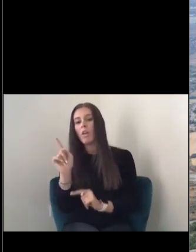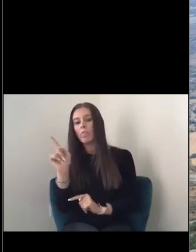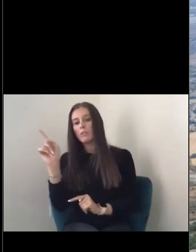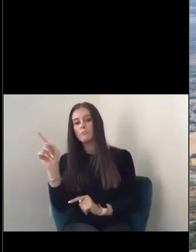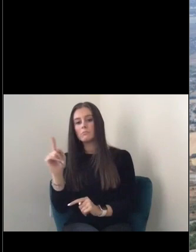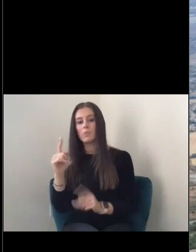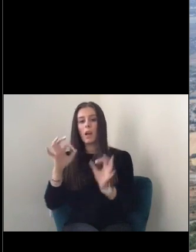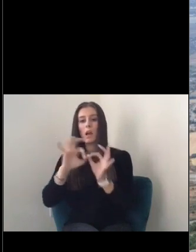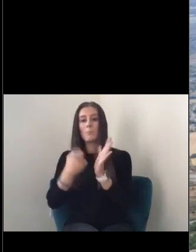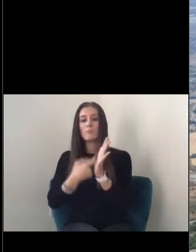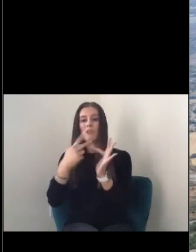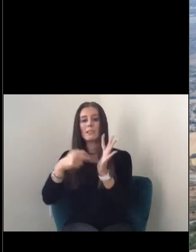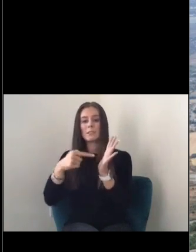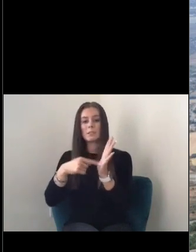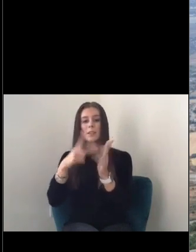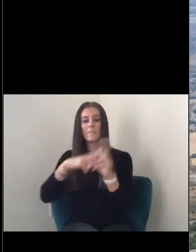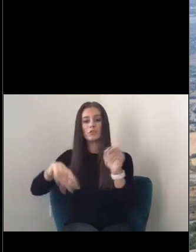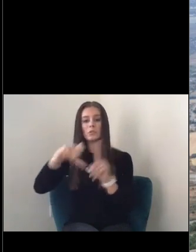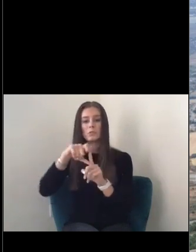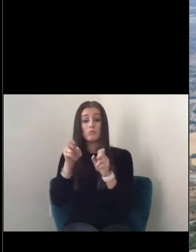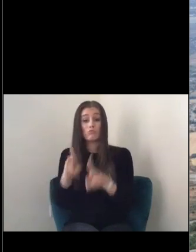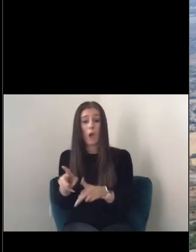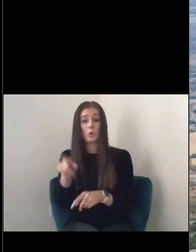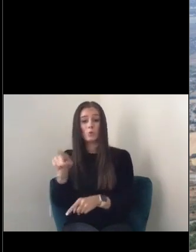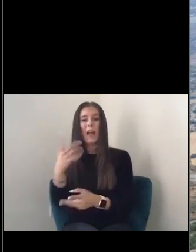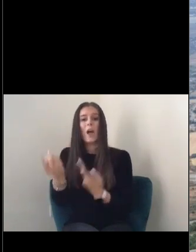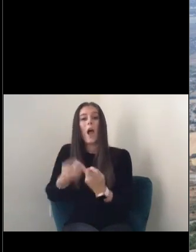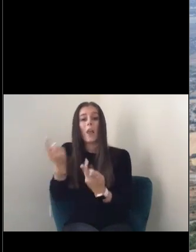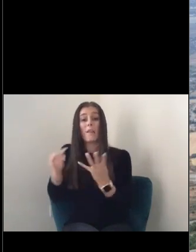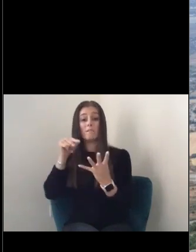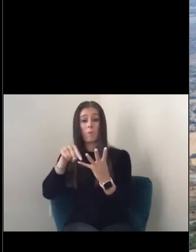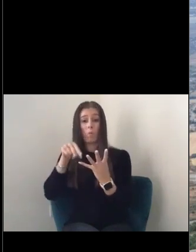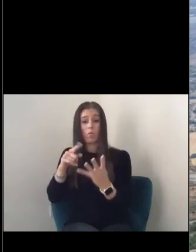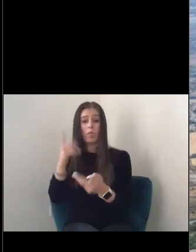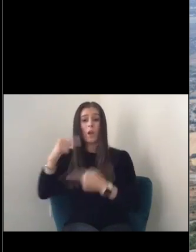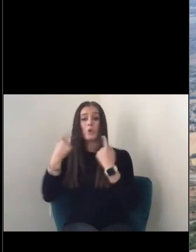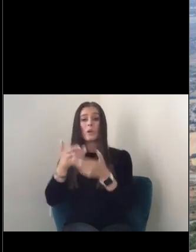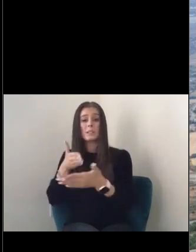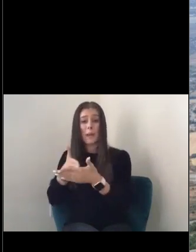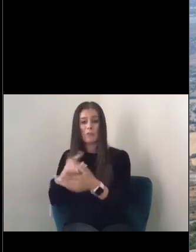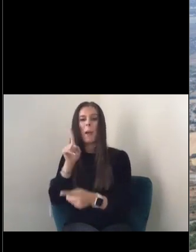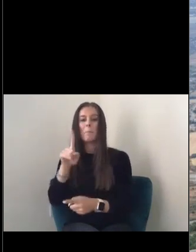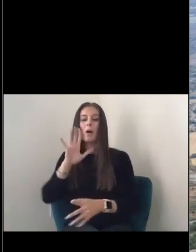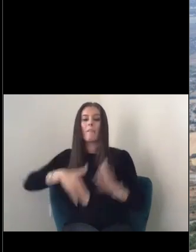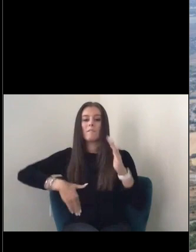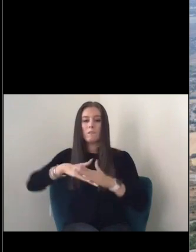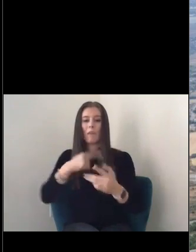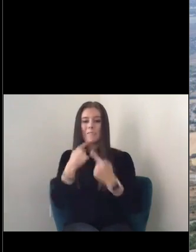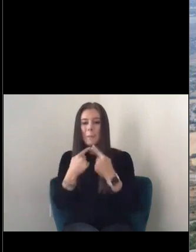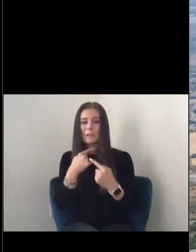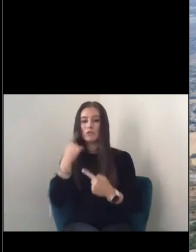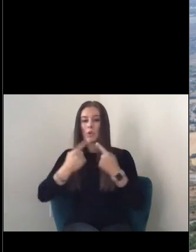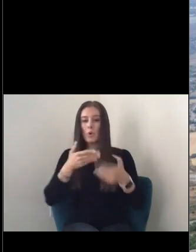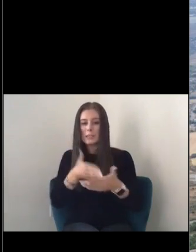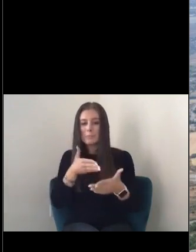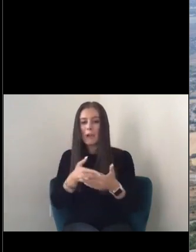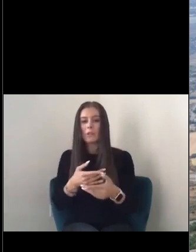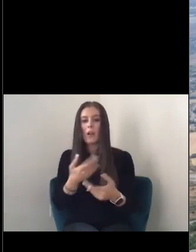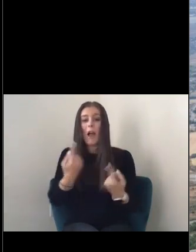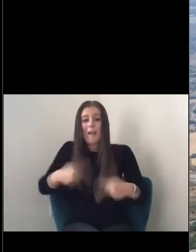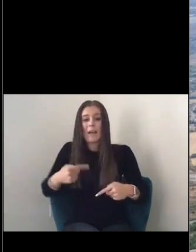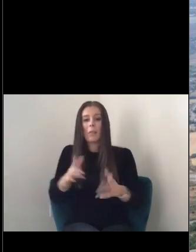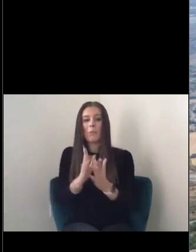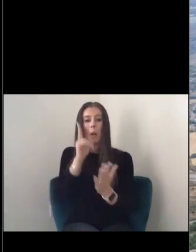Brentford Road. Details of all the noise barriers are available in the Guide to Design Refinement consultation, which is available on